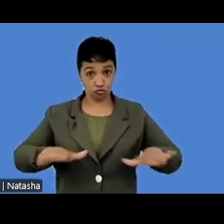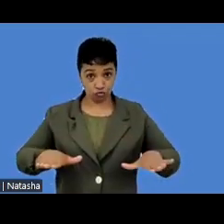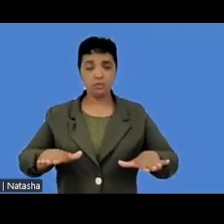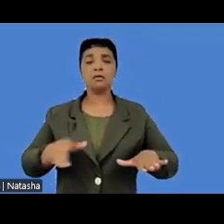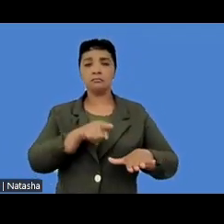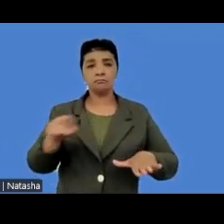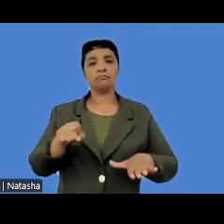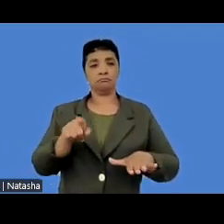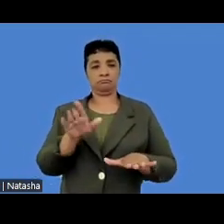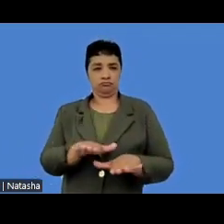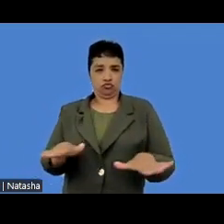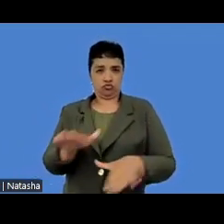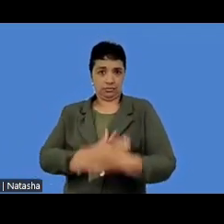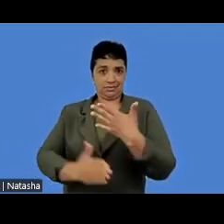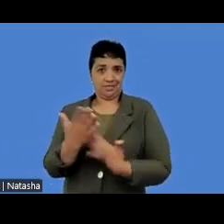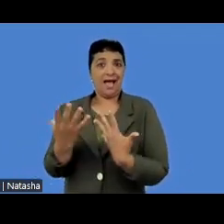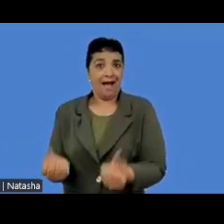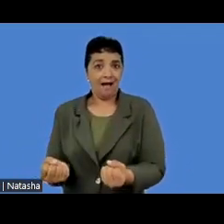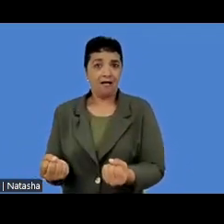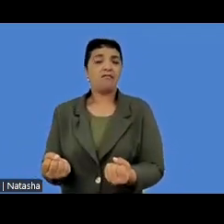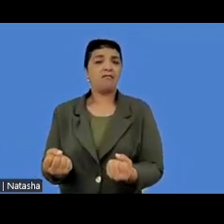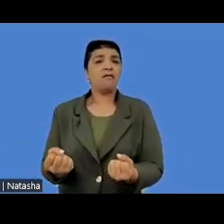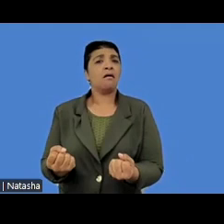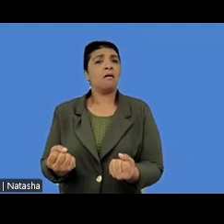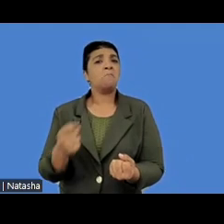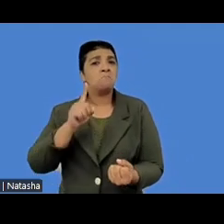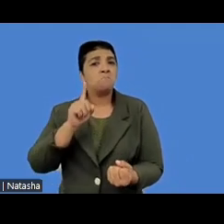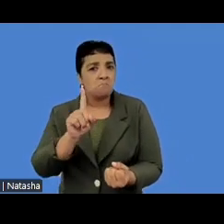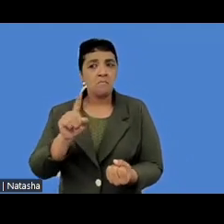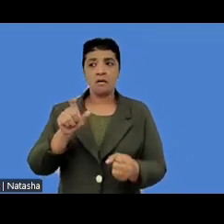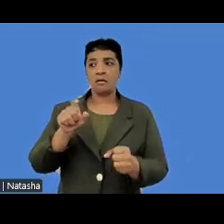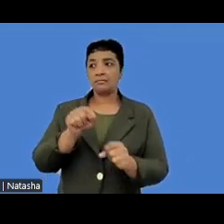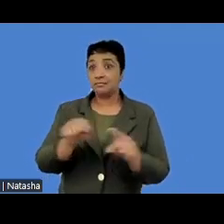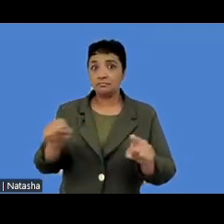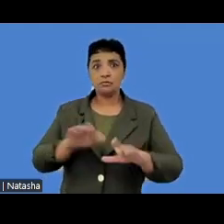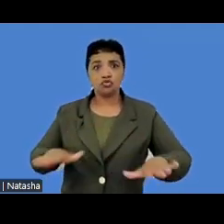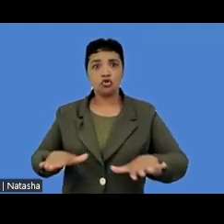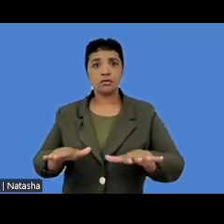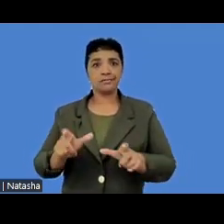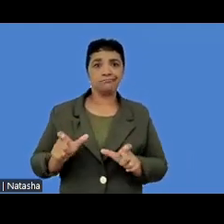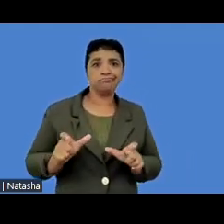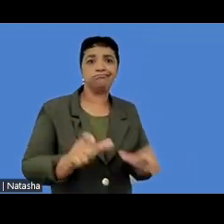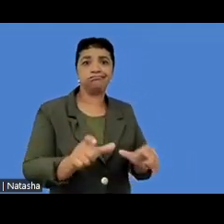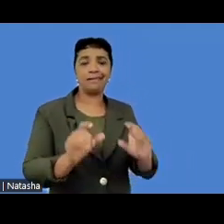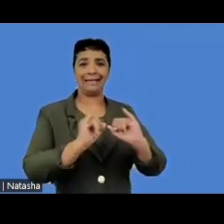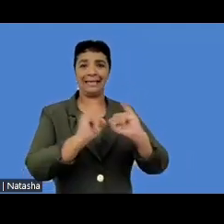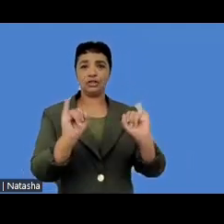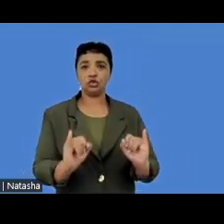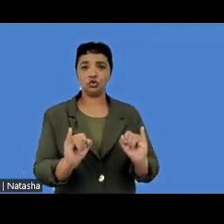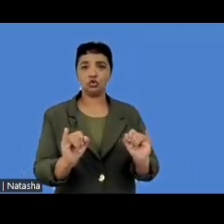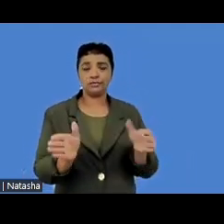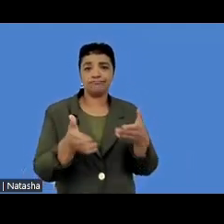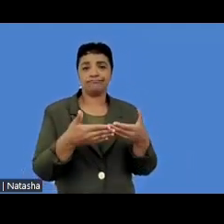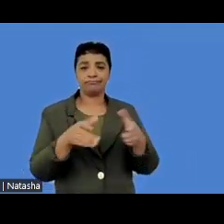disabilities. It was the main reason why children were in such an institutions. And the other